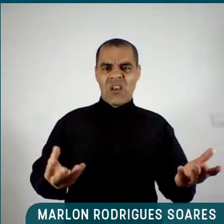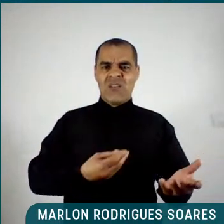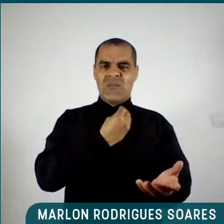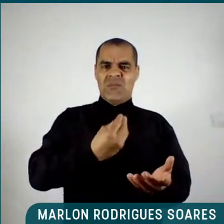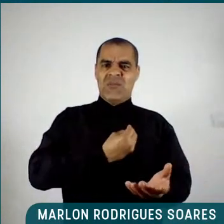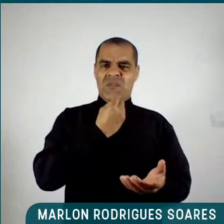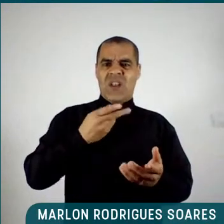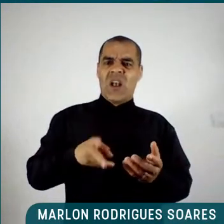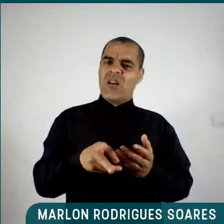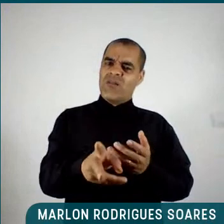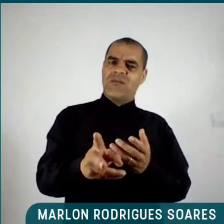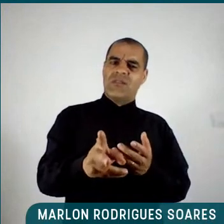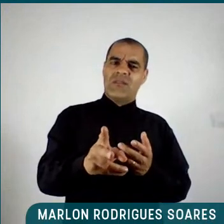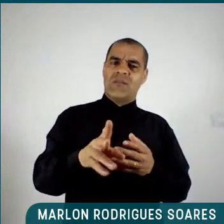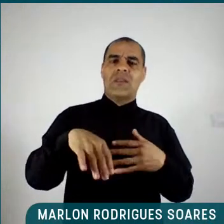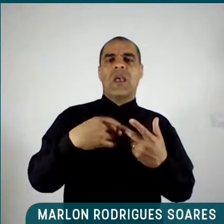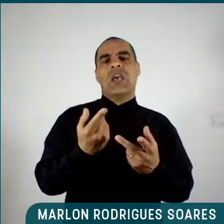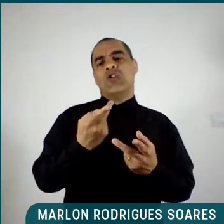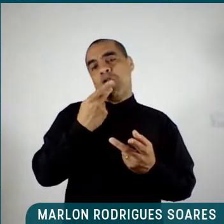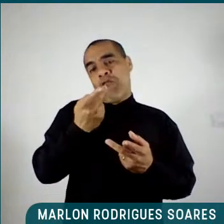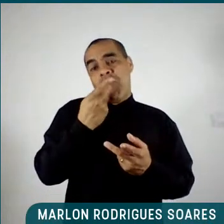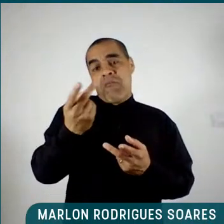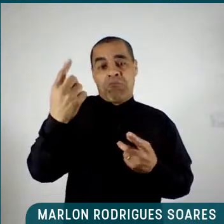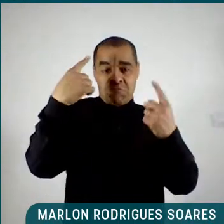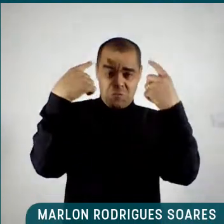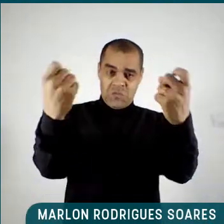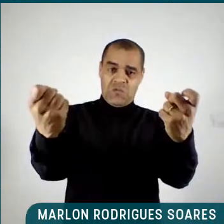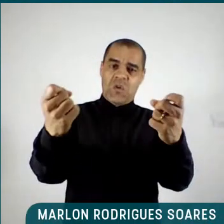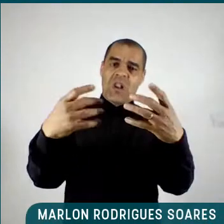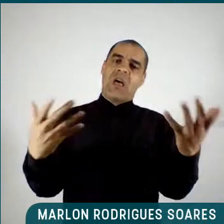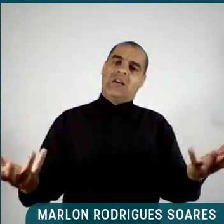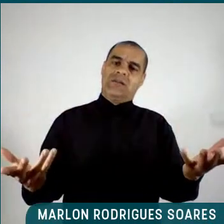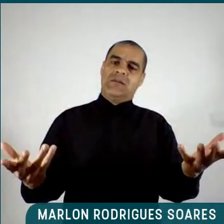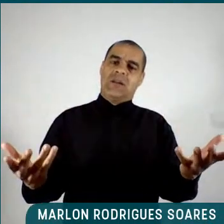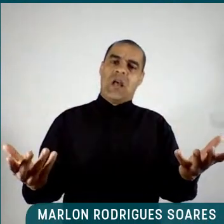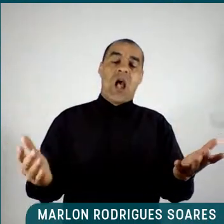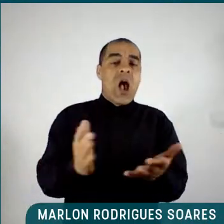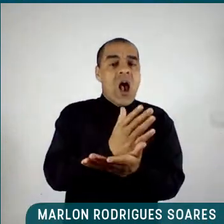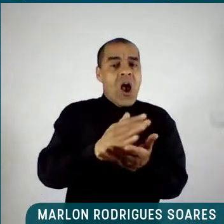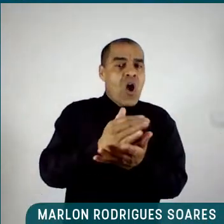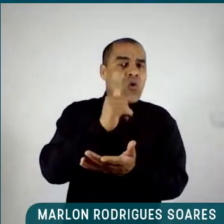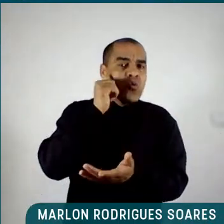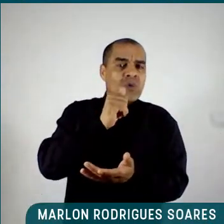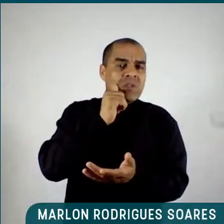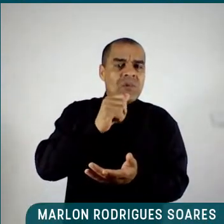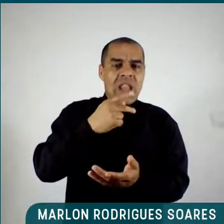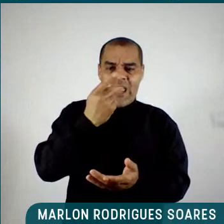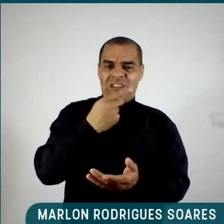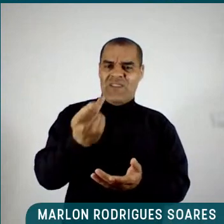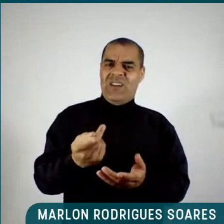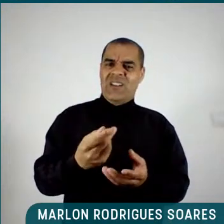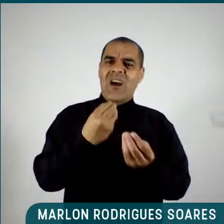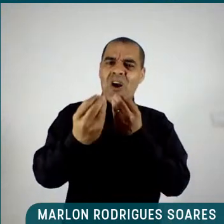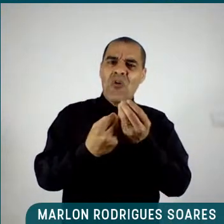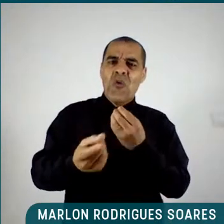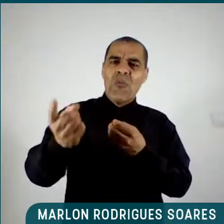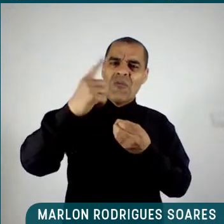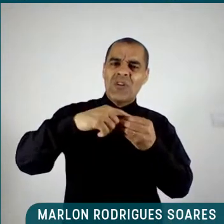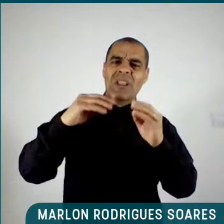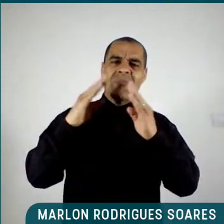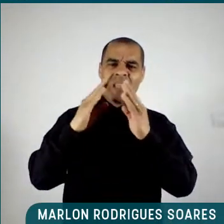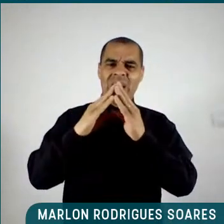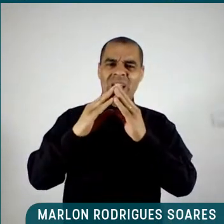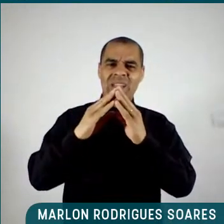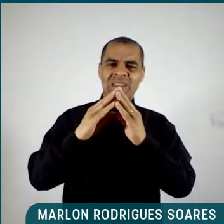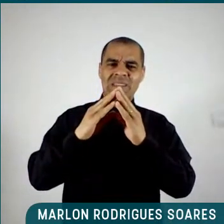some women will ask, but what home can I go vamos to that medir como vamos ir para I can casa survive? se a And some women normalização will